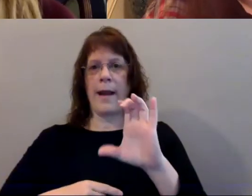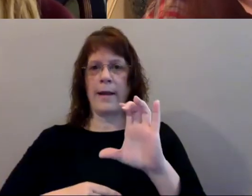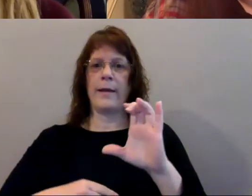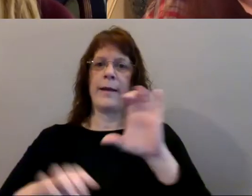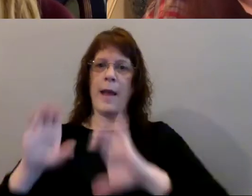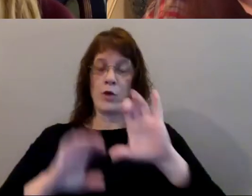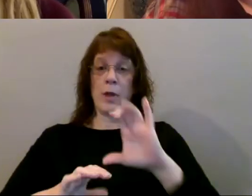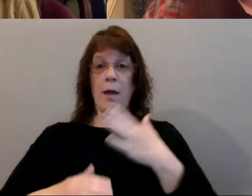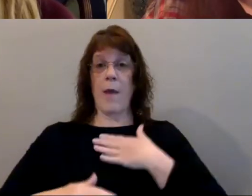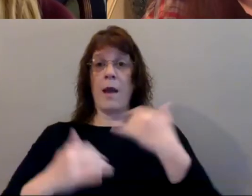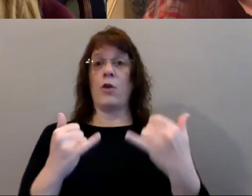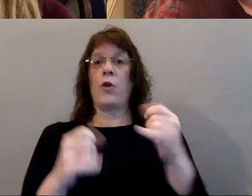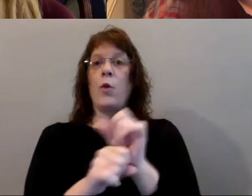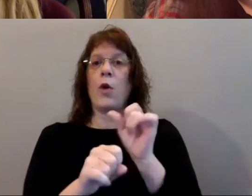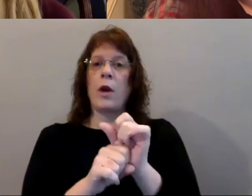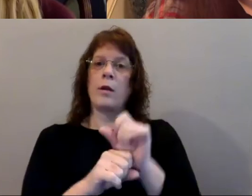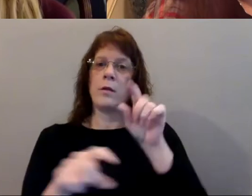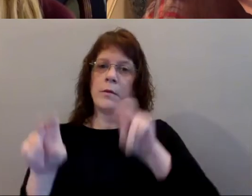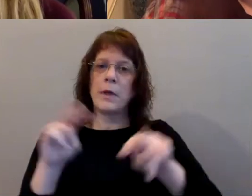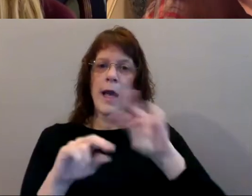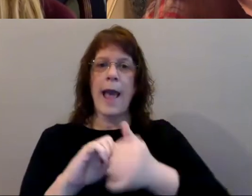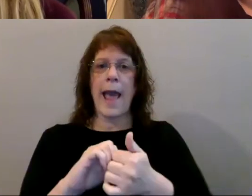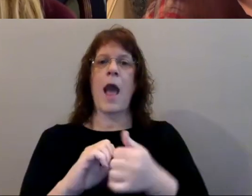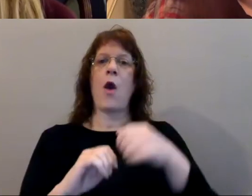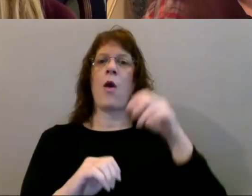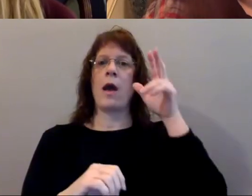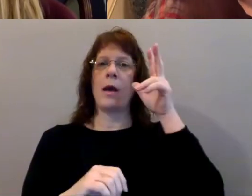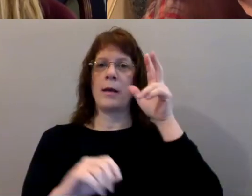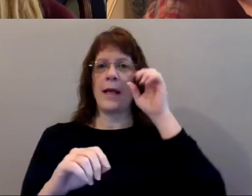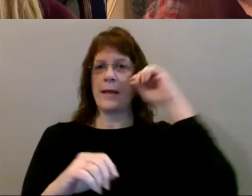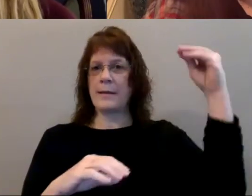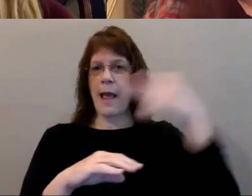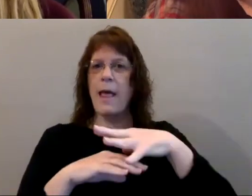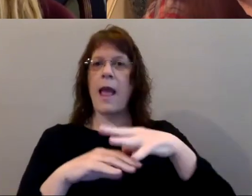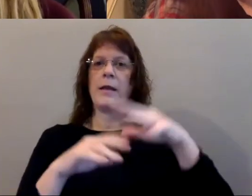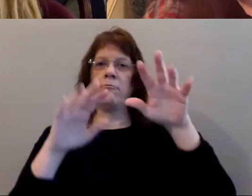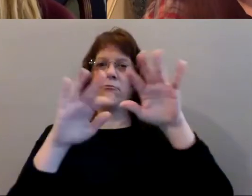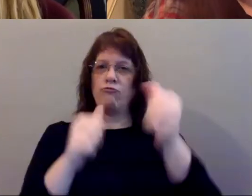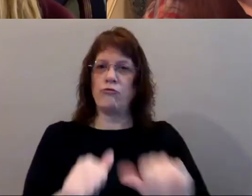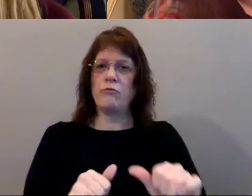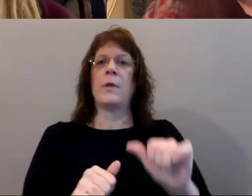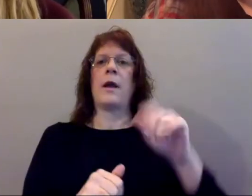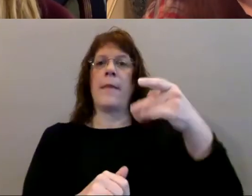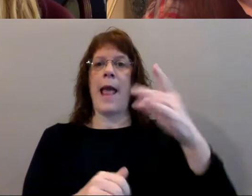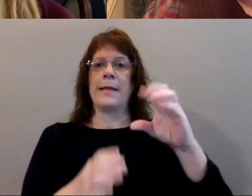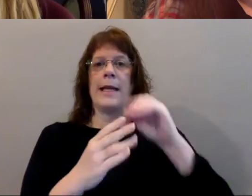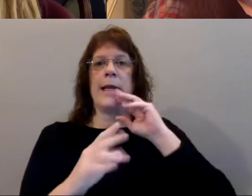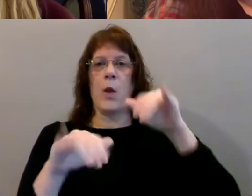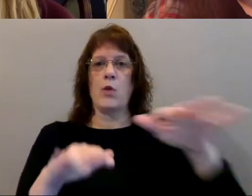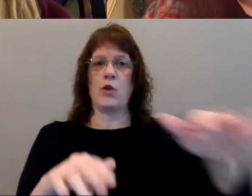work examines how sunlight degrades plastic in the ocean with the aim of gaining a better understanding of how plastic